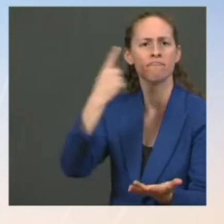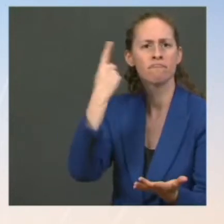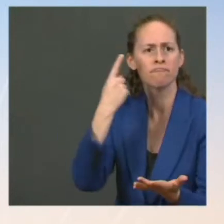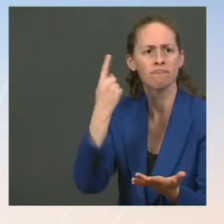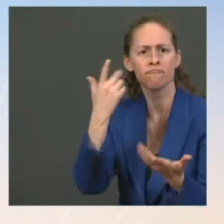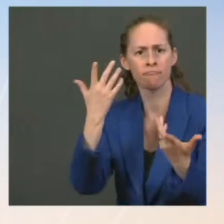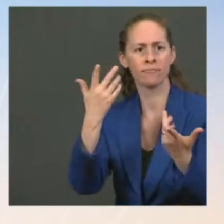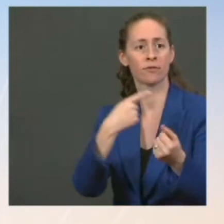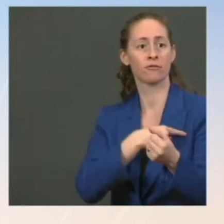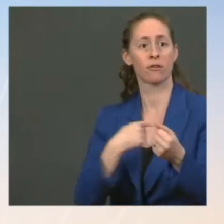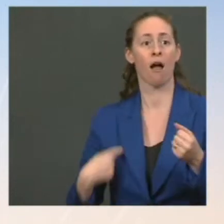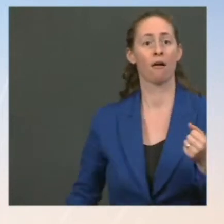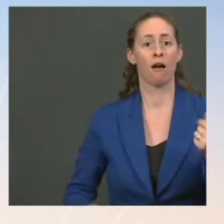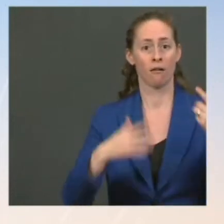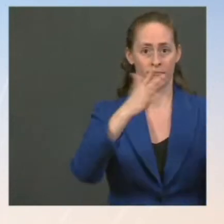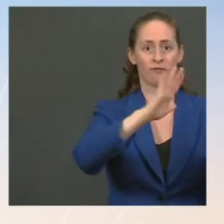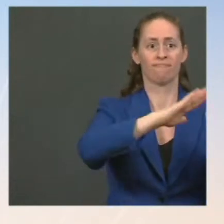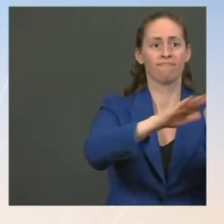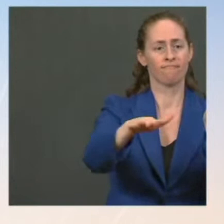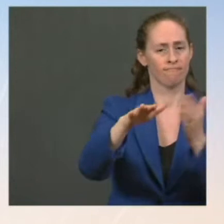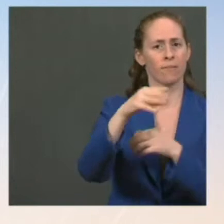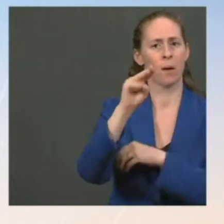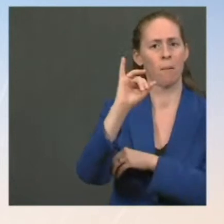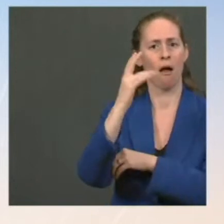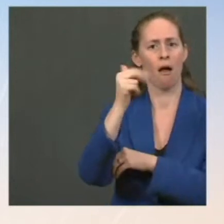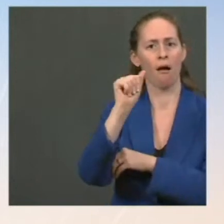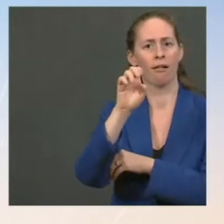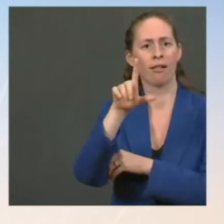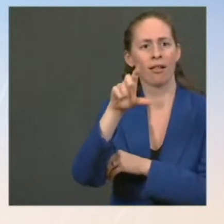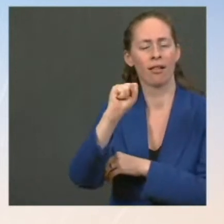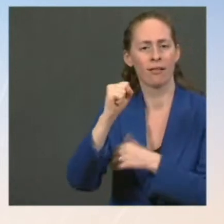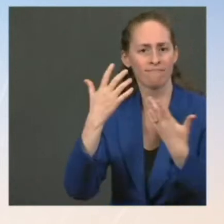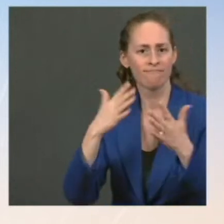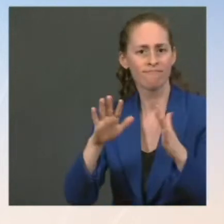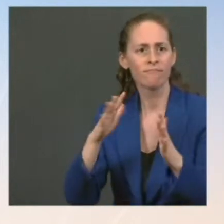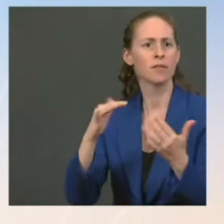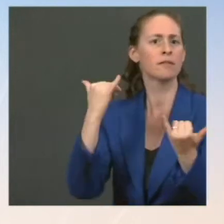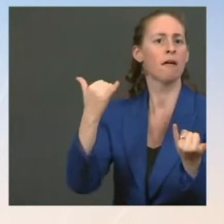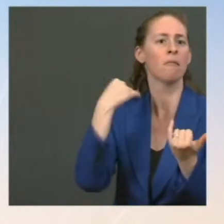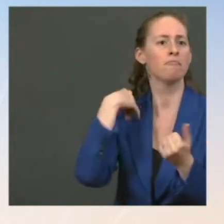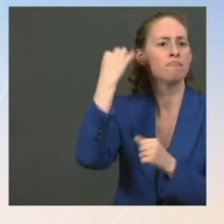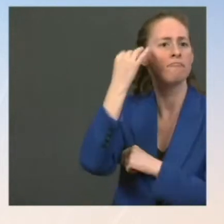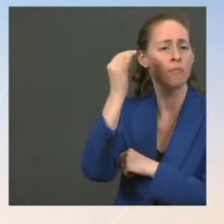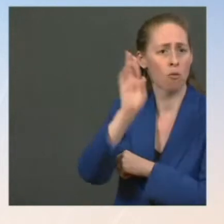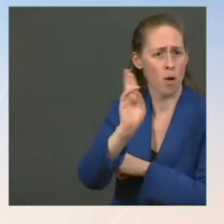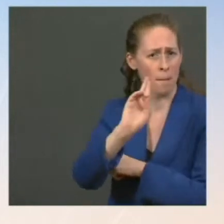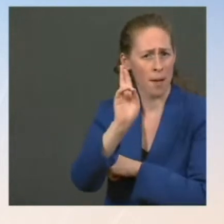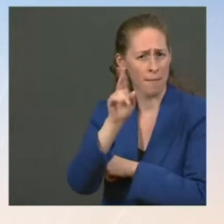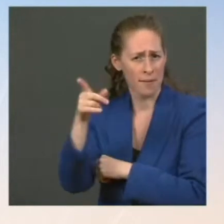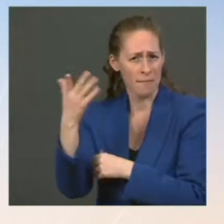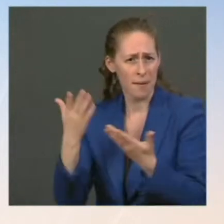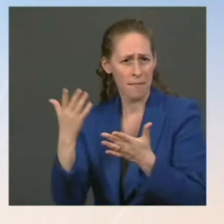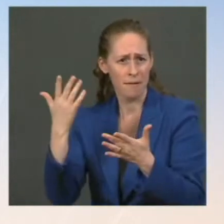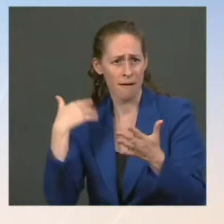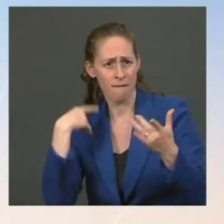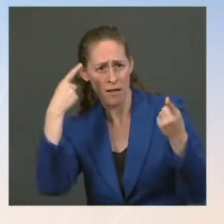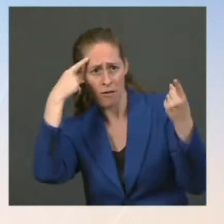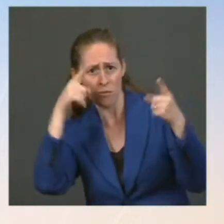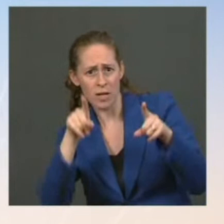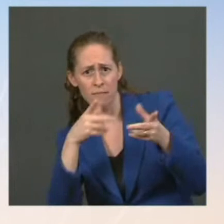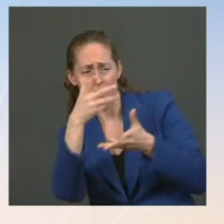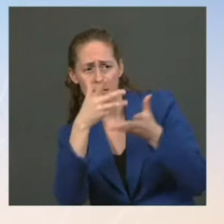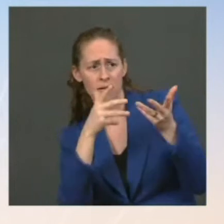from congressional Republicans that the deferred prosecution agreement for the Huawei CFO amounts to capitulation and